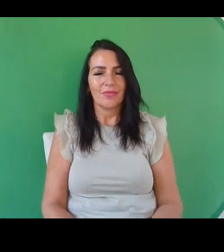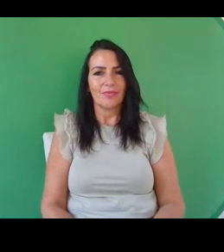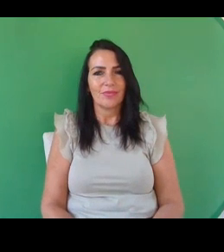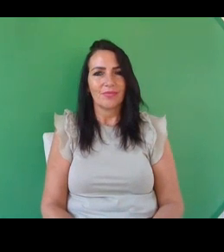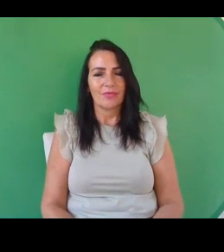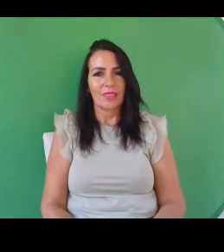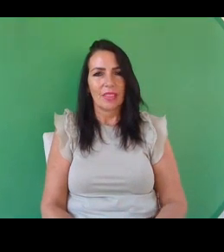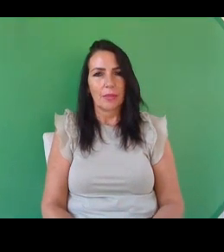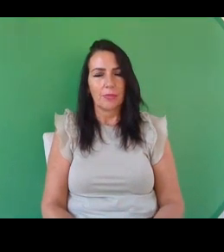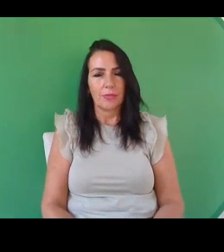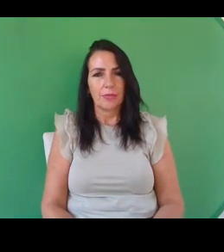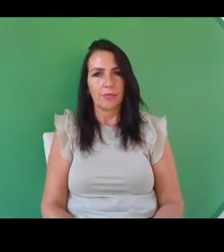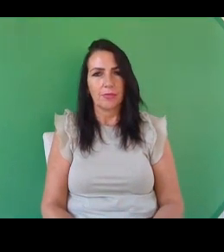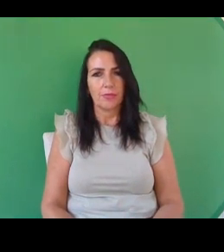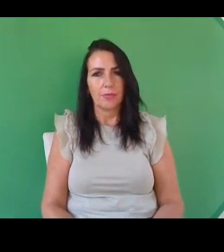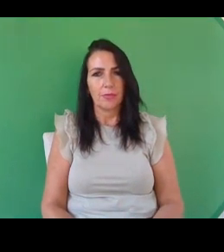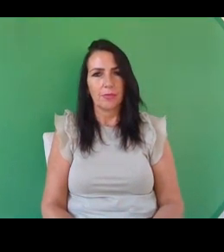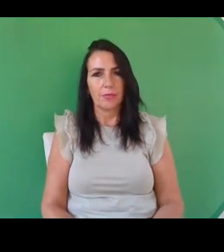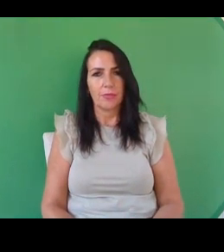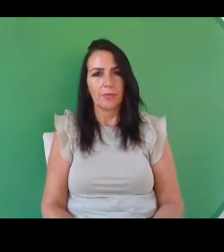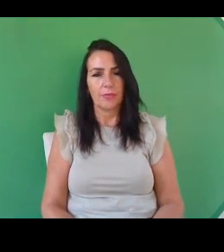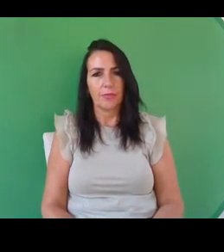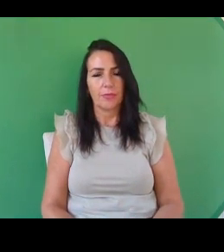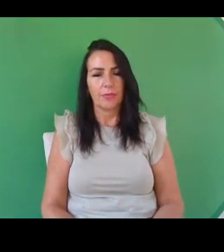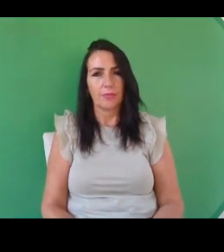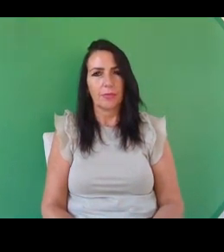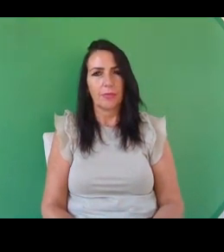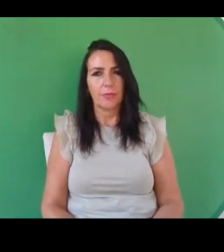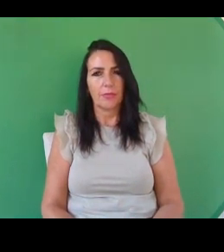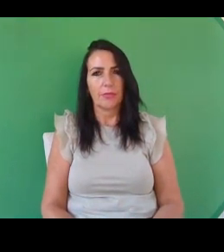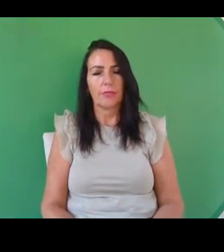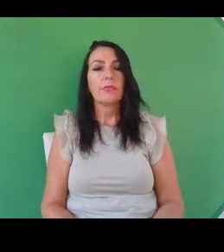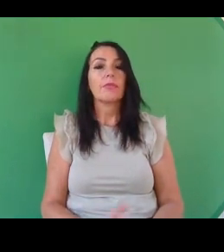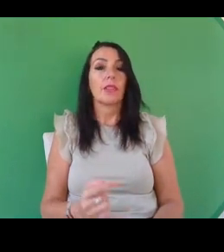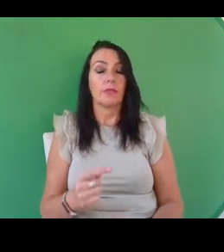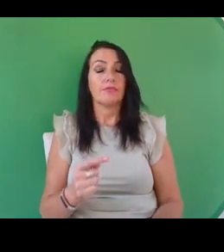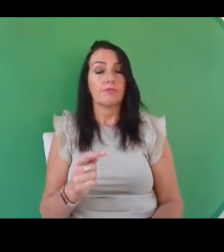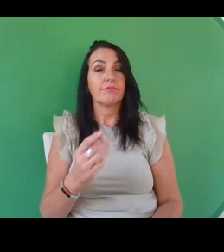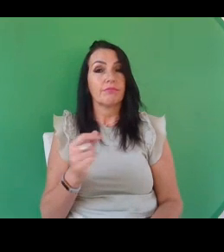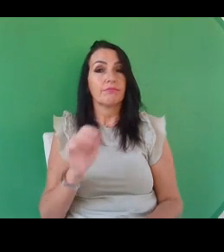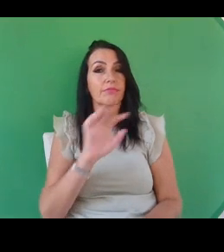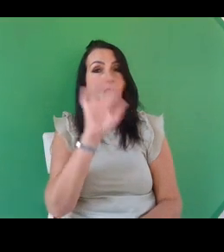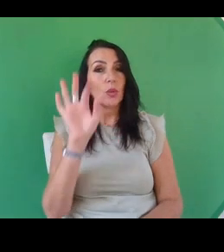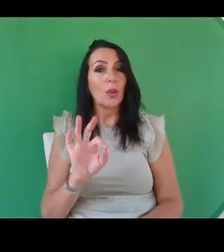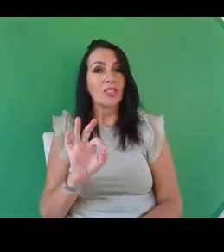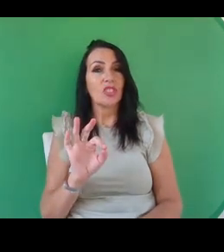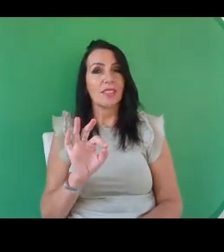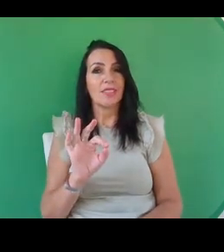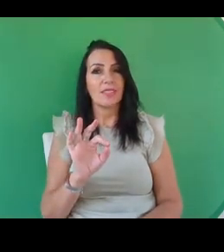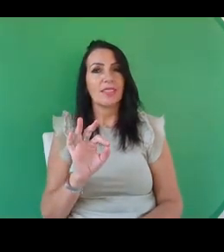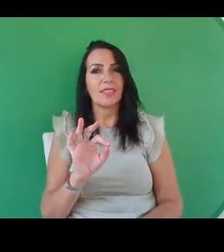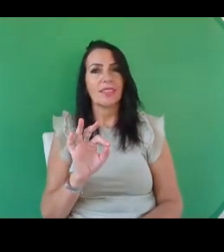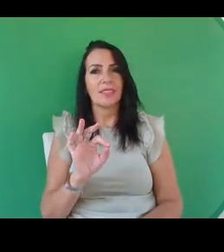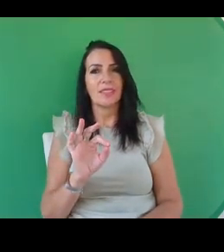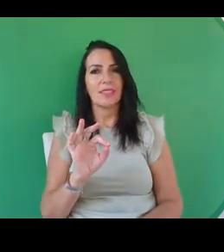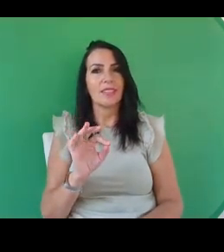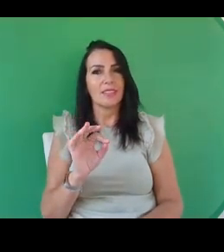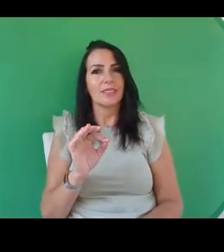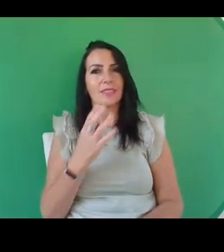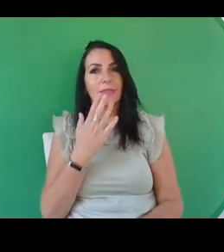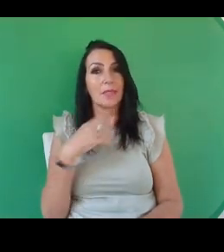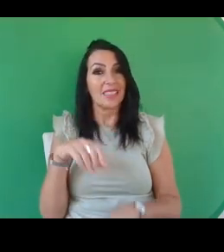webinar. I'm just looking at the questions. It's empty at the moment, so please feel free to